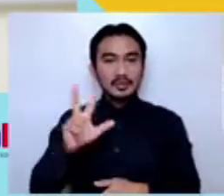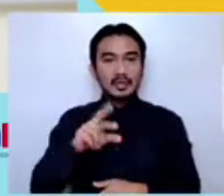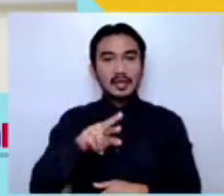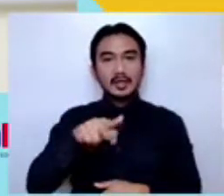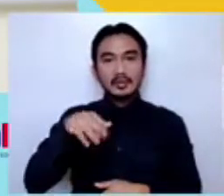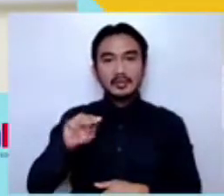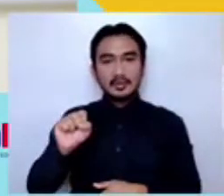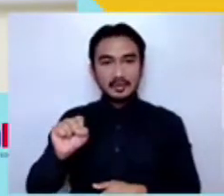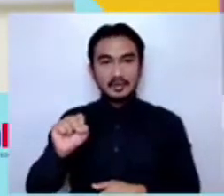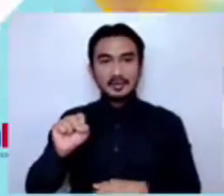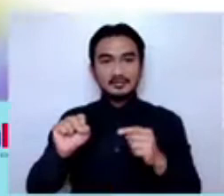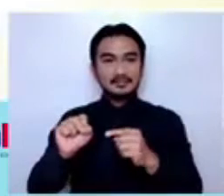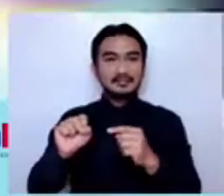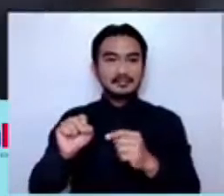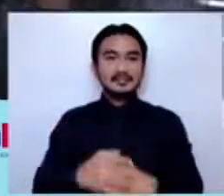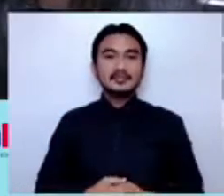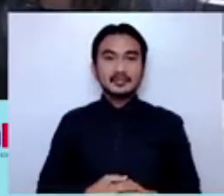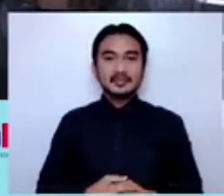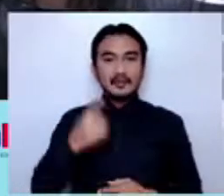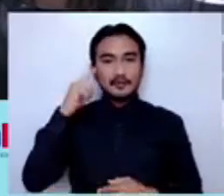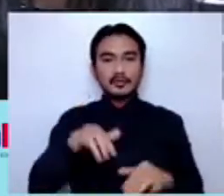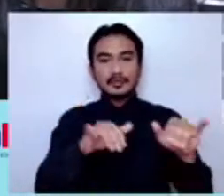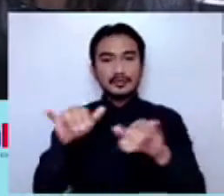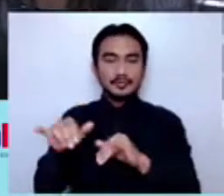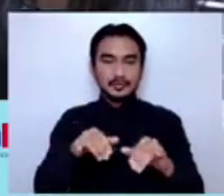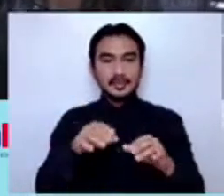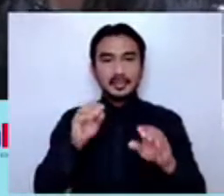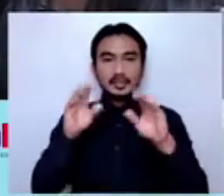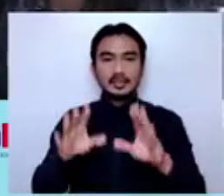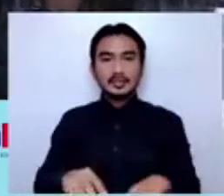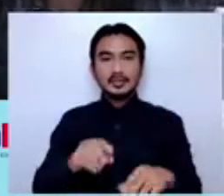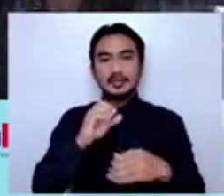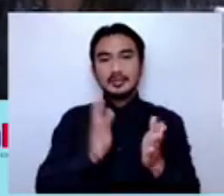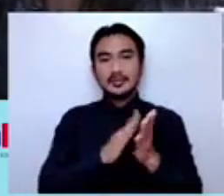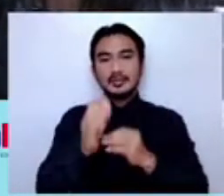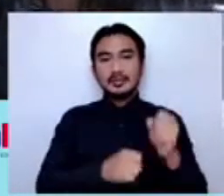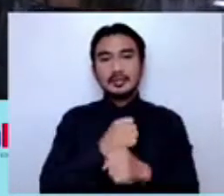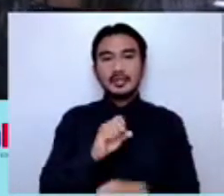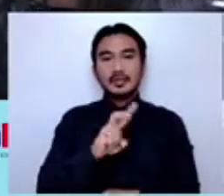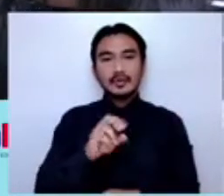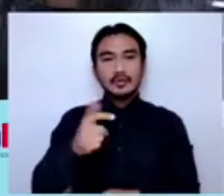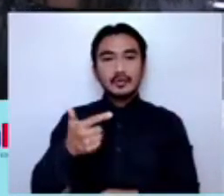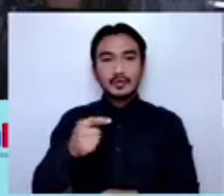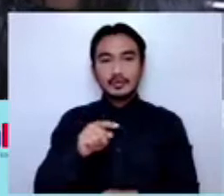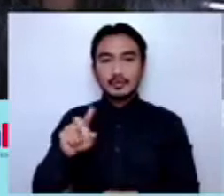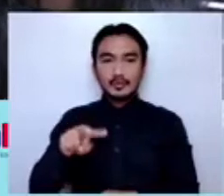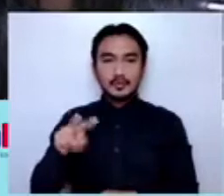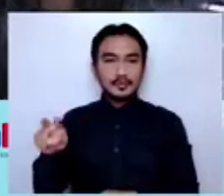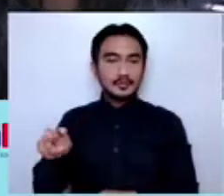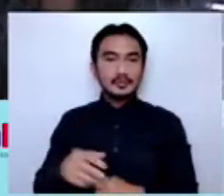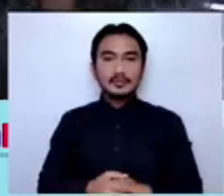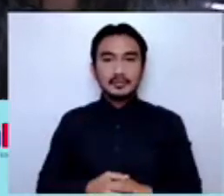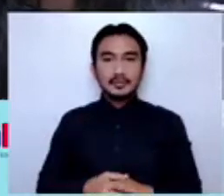Professional Standards for Teachers, School Year 2021 to 2022. So in the previous